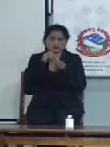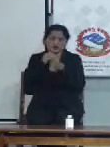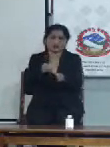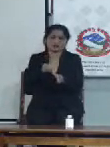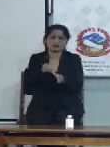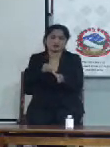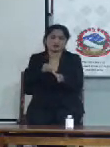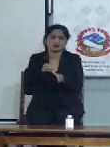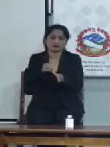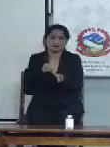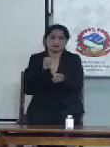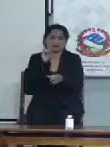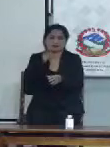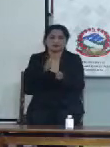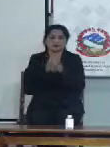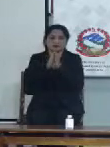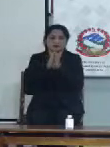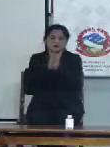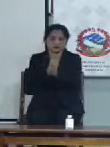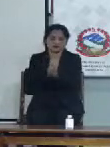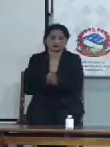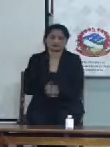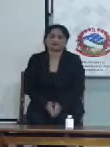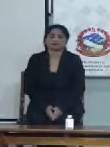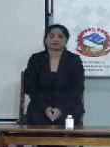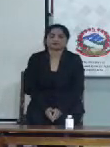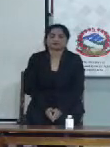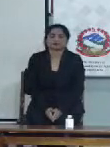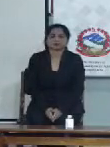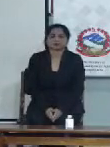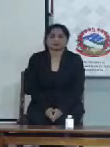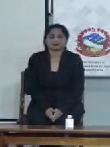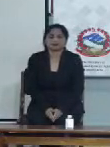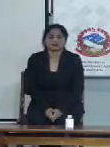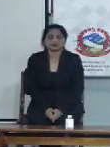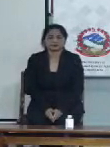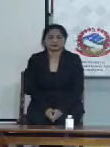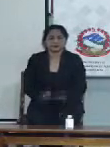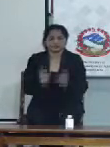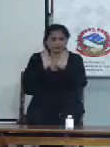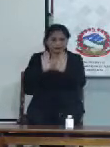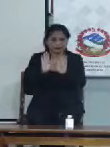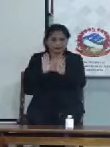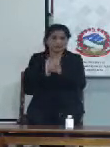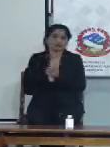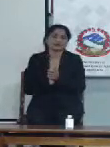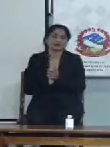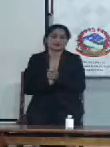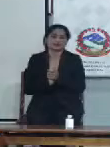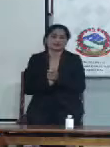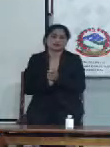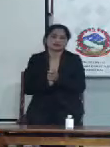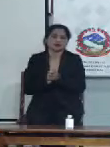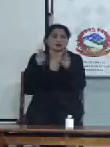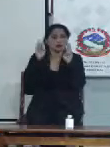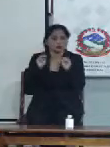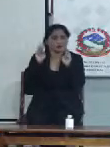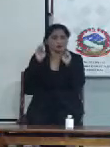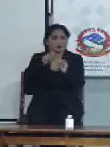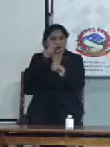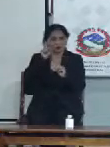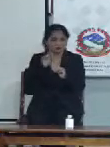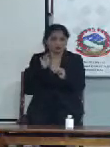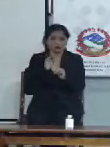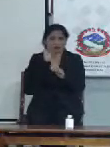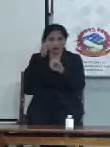Thank you. You asked very important questions. I would like to thank for your important and valid questions. Sushila Adhikari